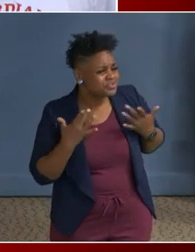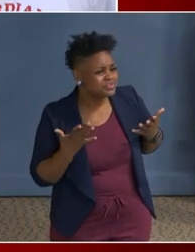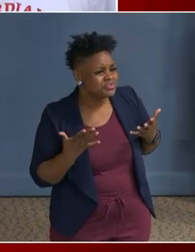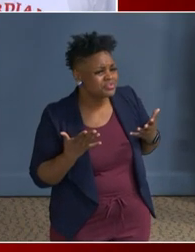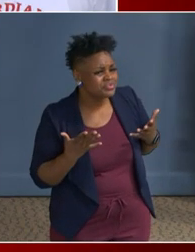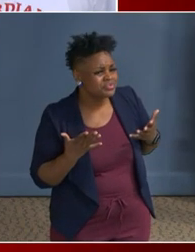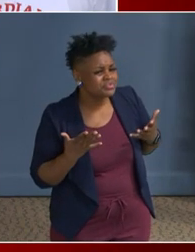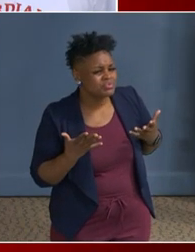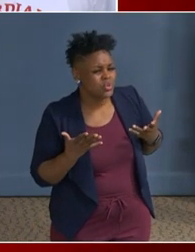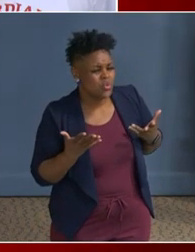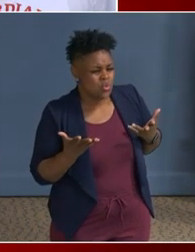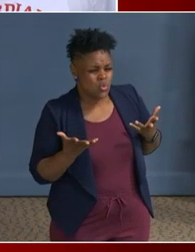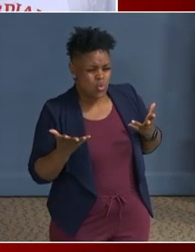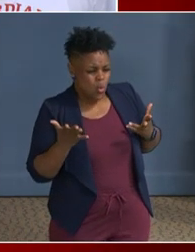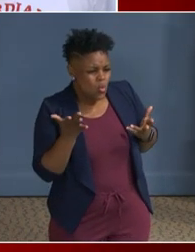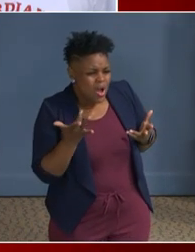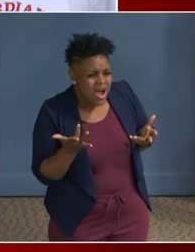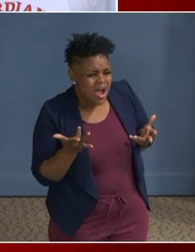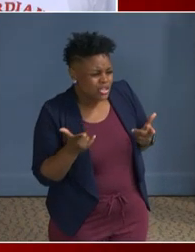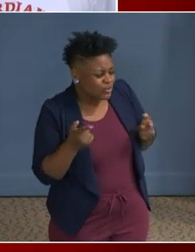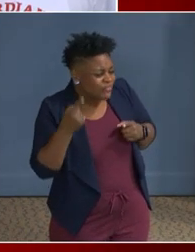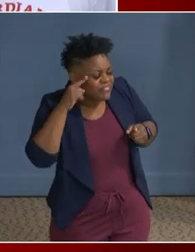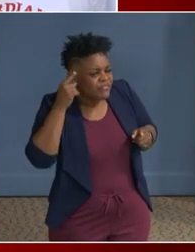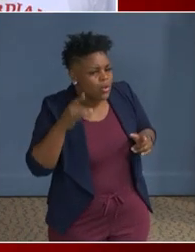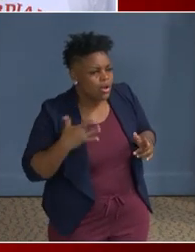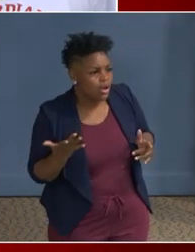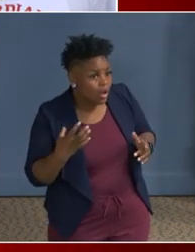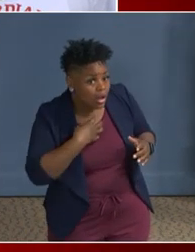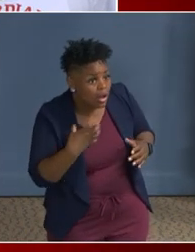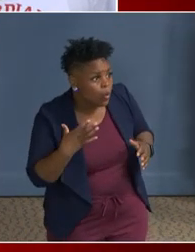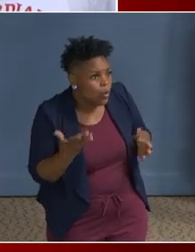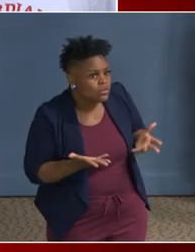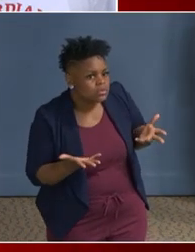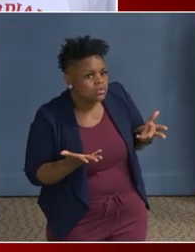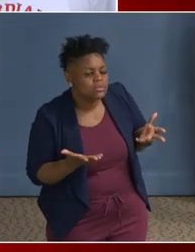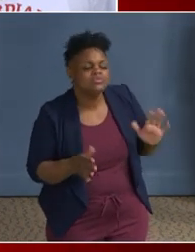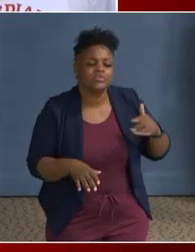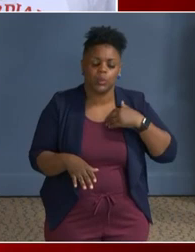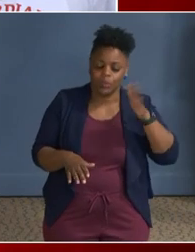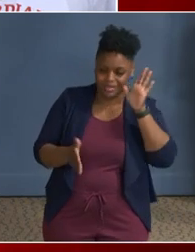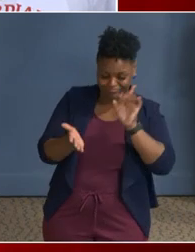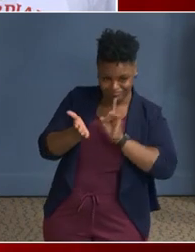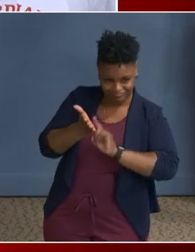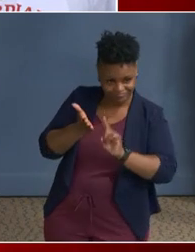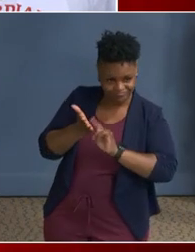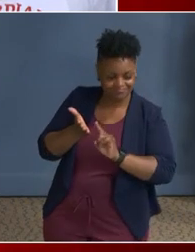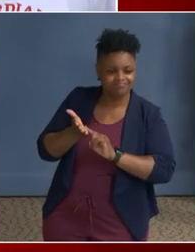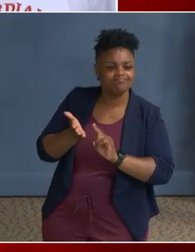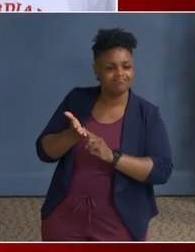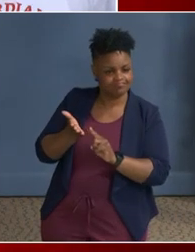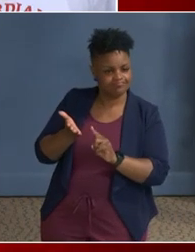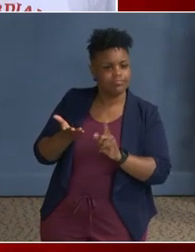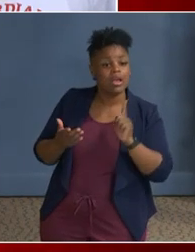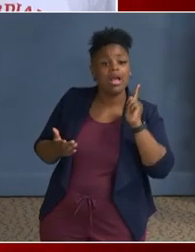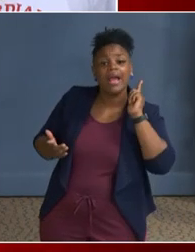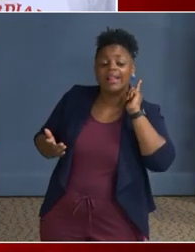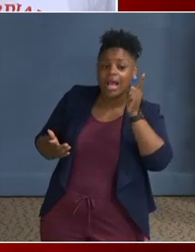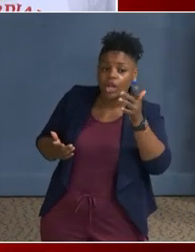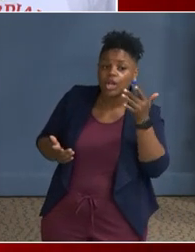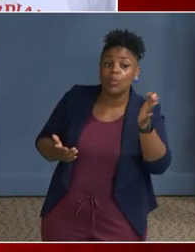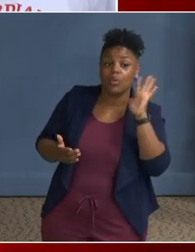will, is going on in that neighborhood? I can tell you this, Sam, we will get to the bottom of it, and a lot of that information will come forth in the charging